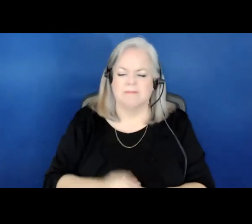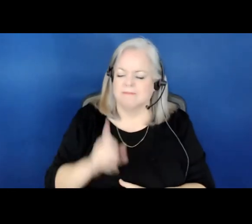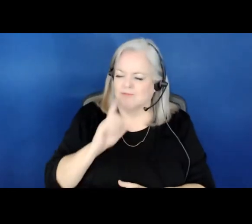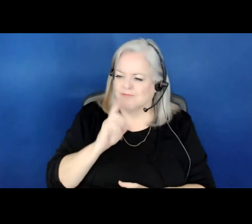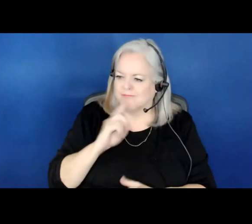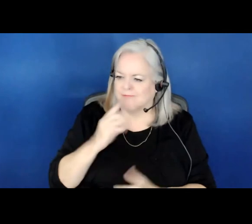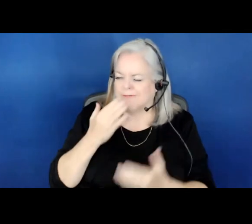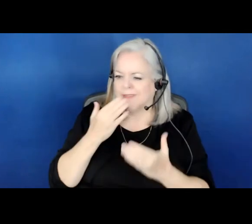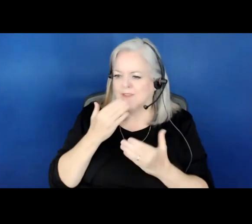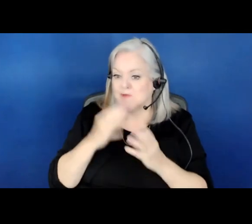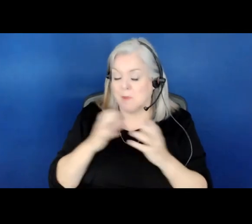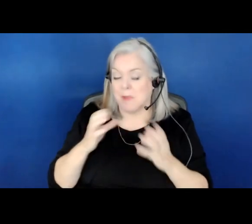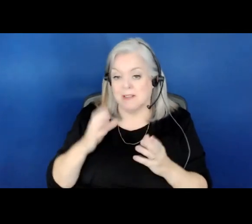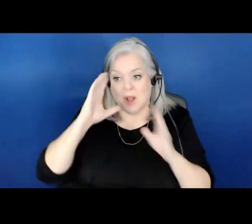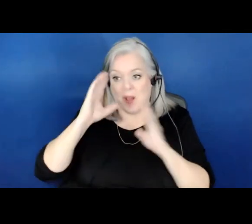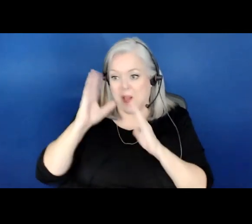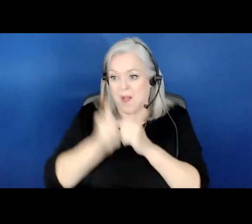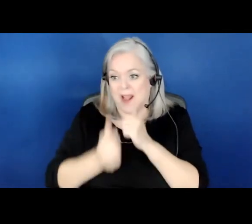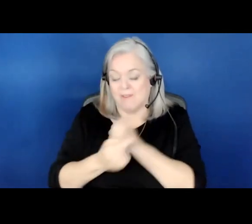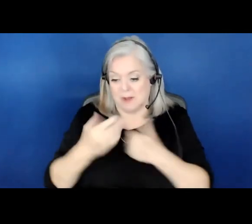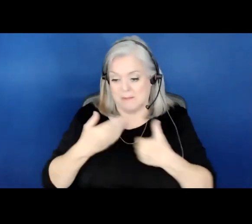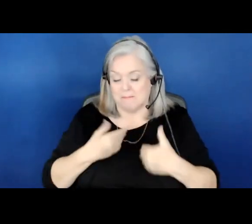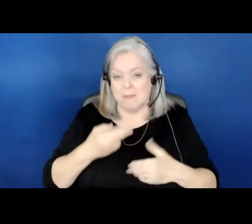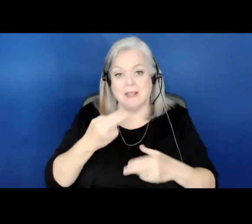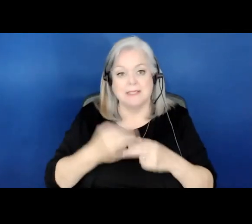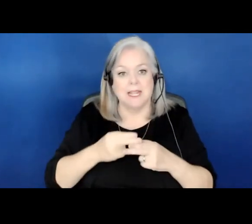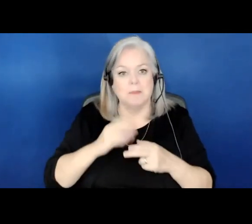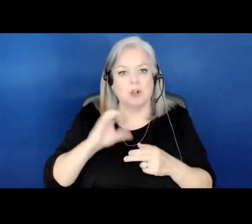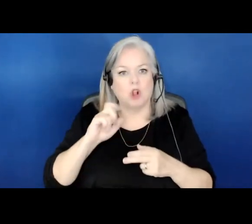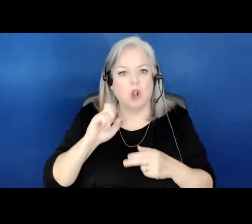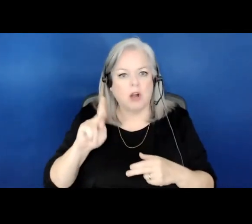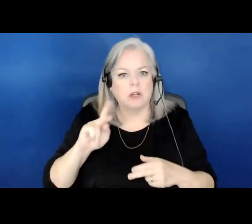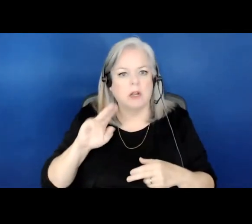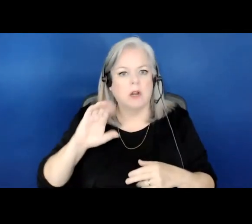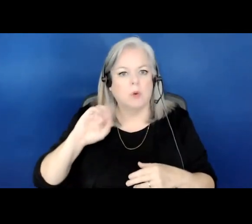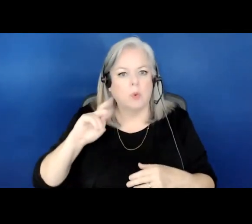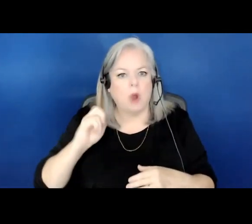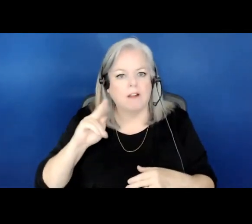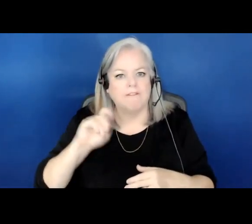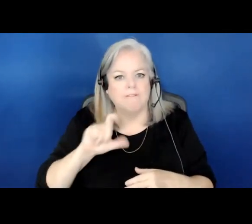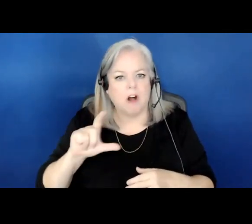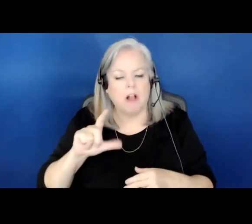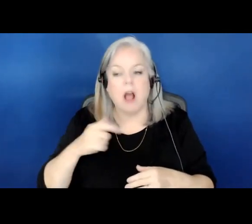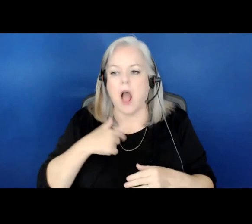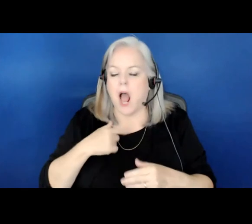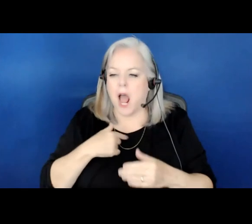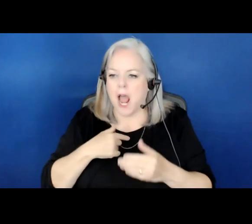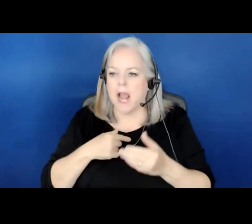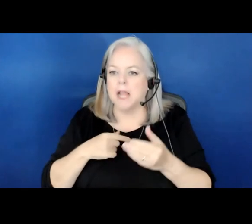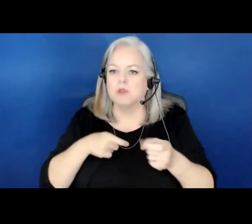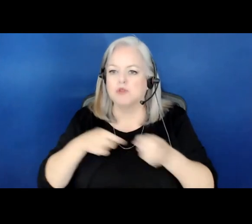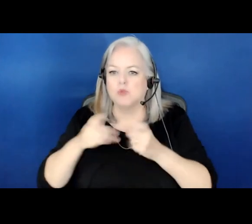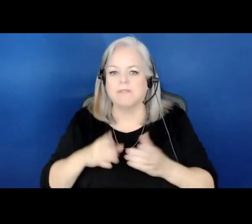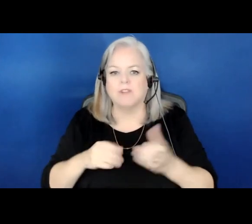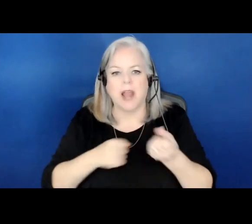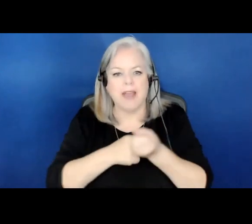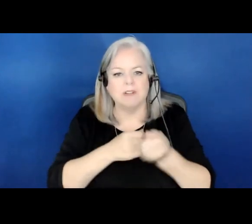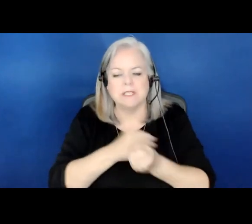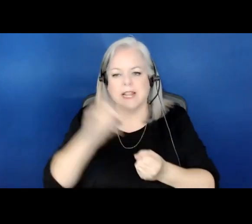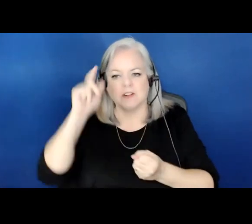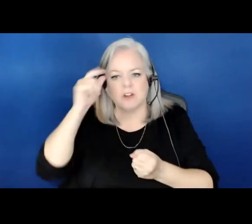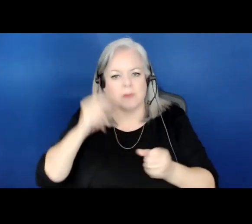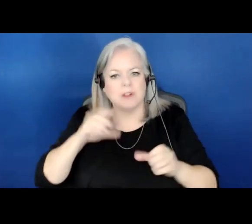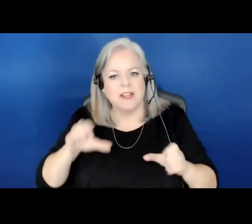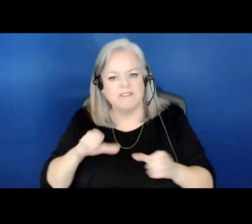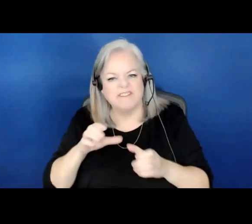Absolutely. Thank you so much. Hello, everyone. My name is Clark Rockfall. am the Director of Advocacy and Governmental Affairs for the